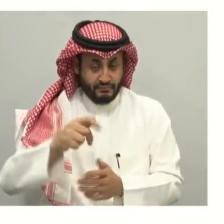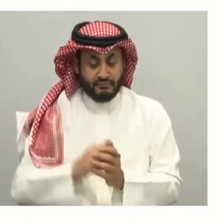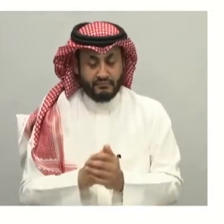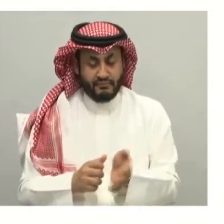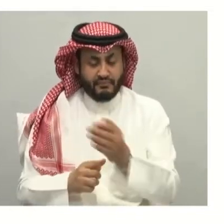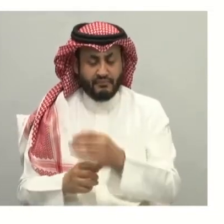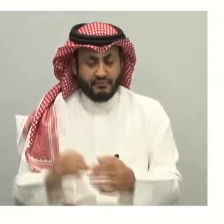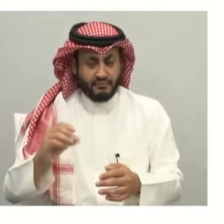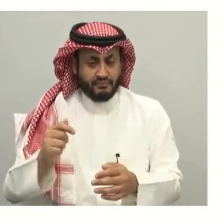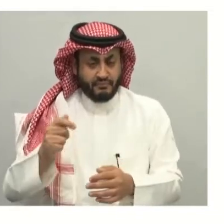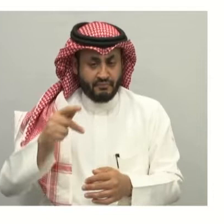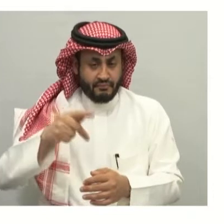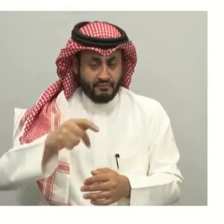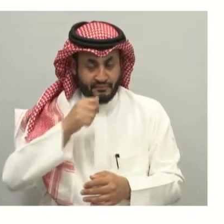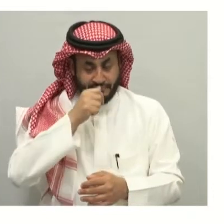Cap.